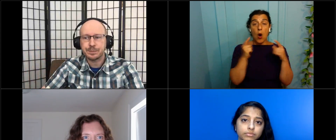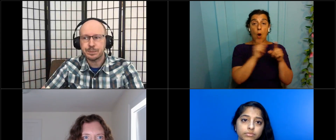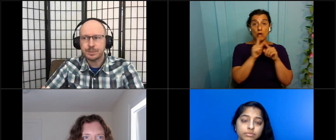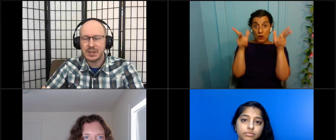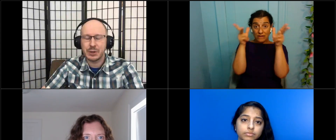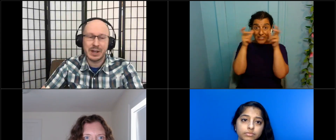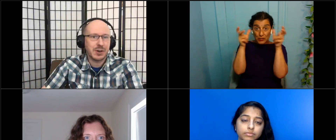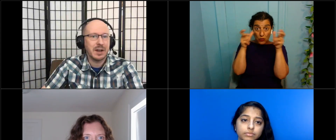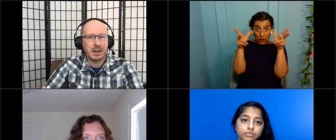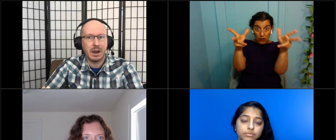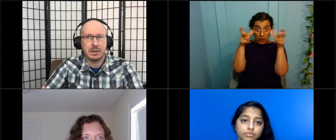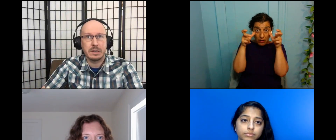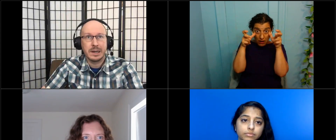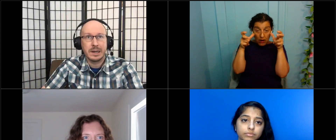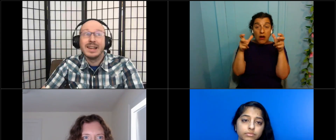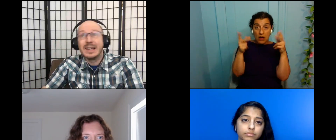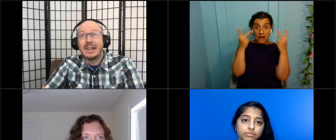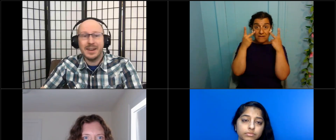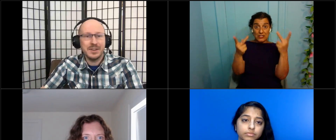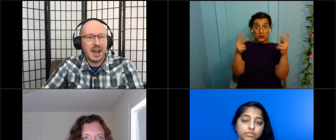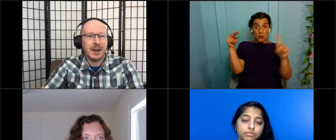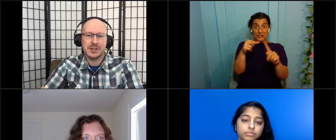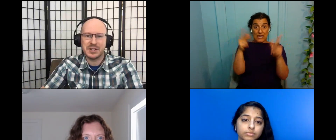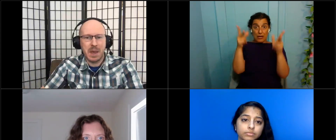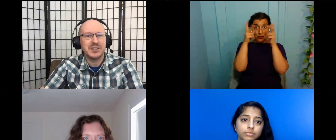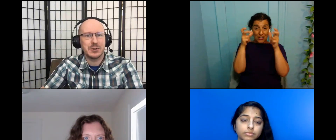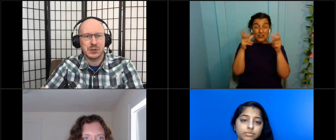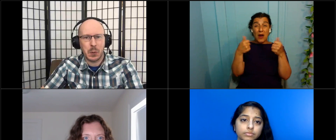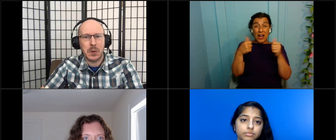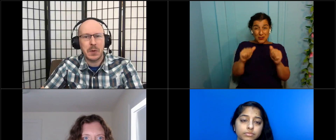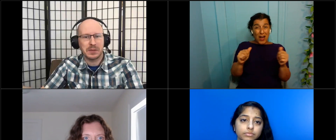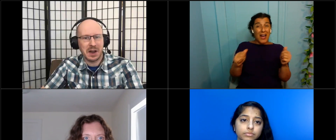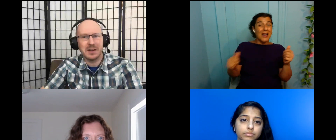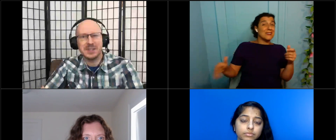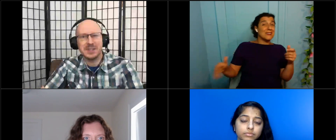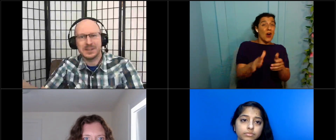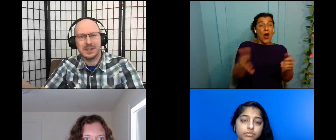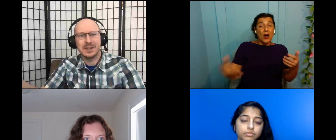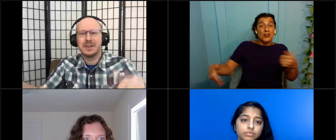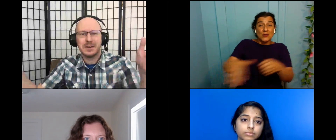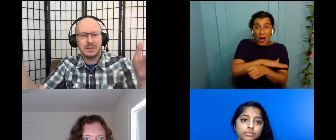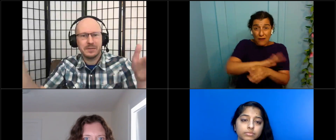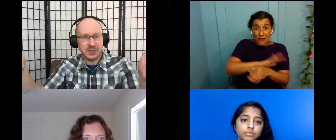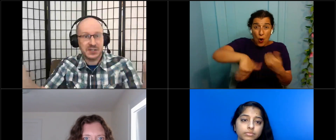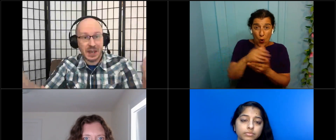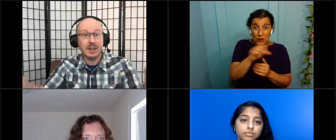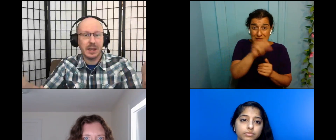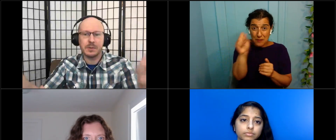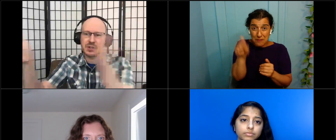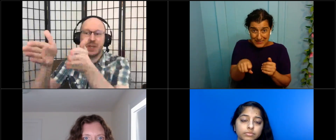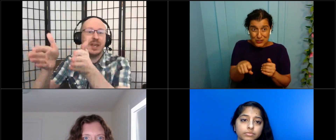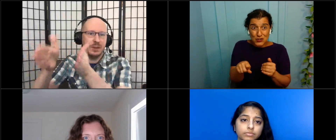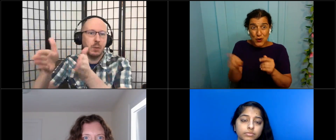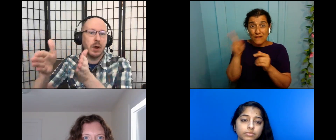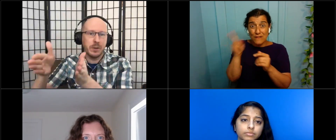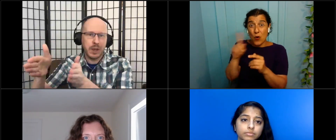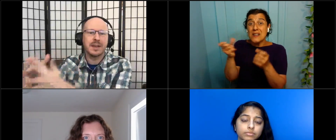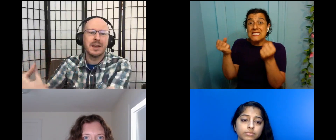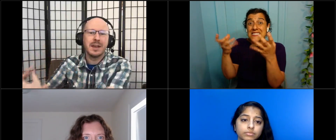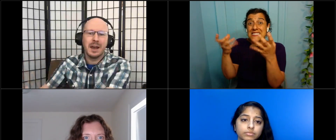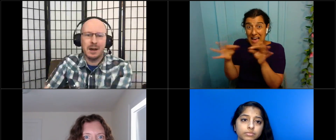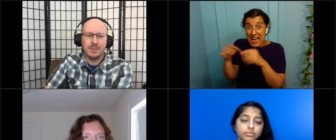perception. So I try to cover an entire semester's worth of content for sign languages in